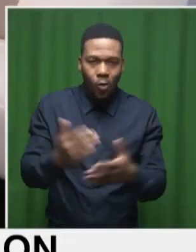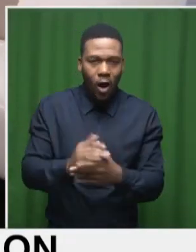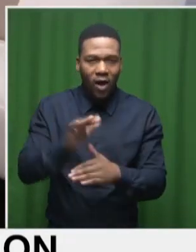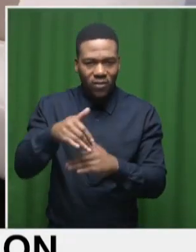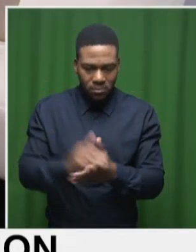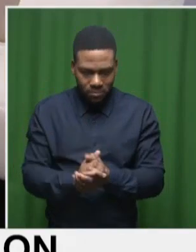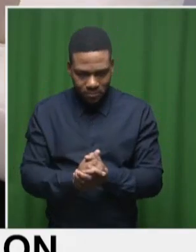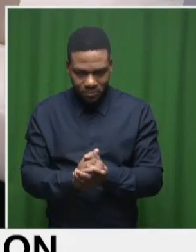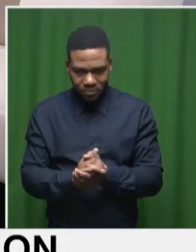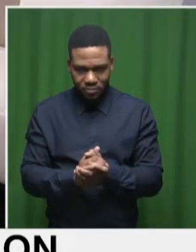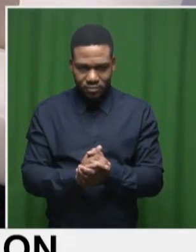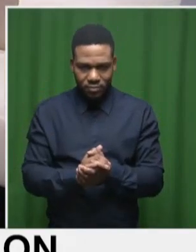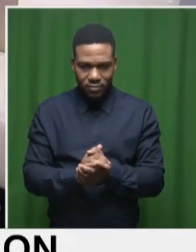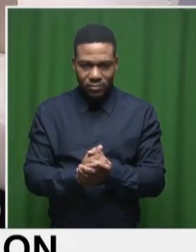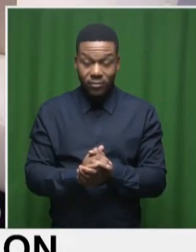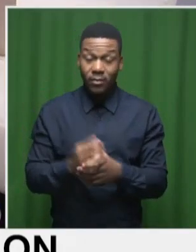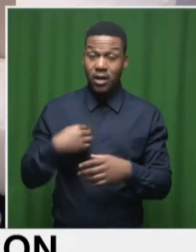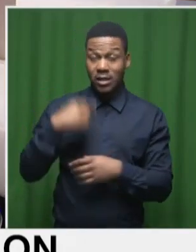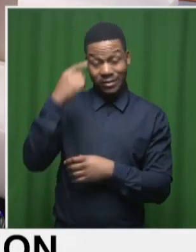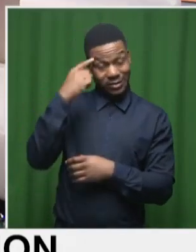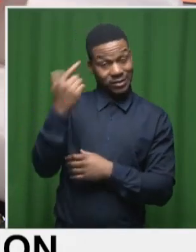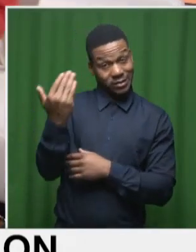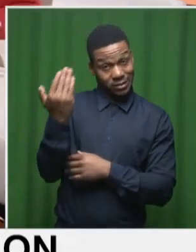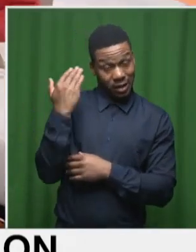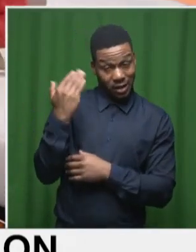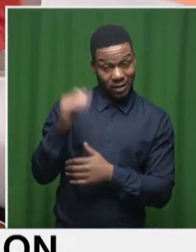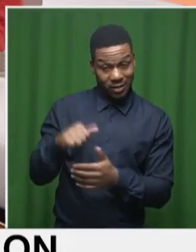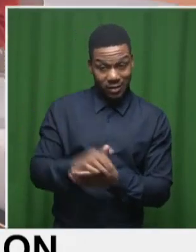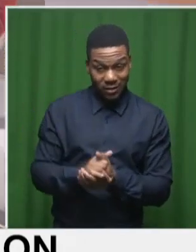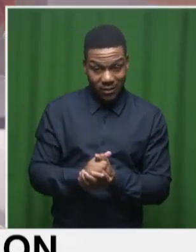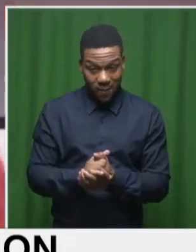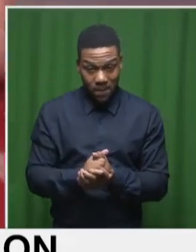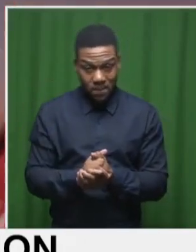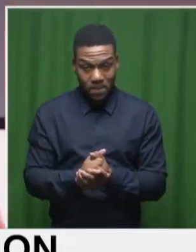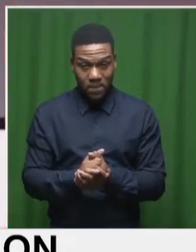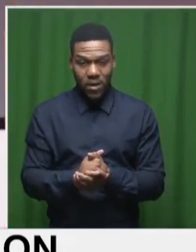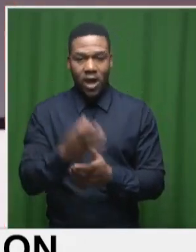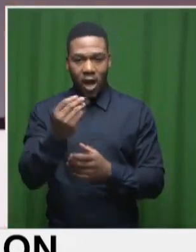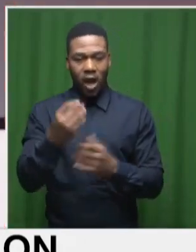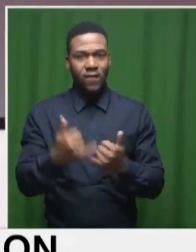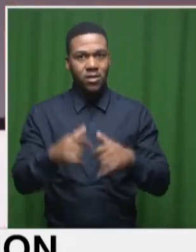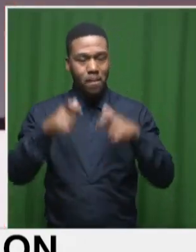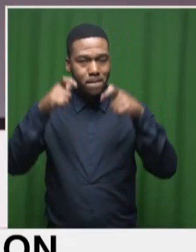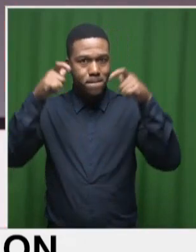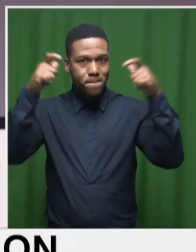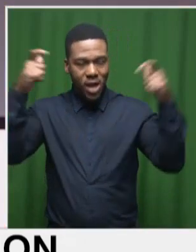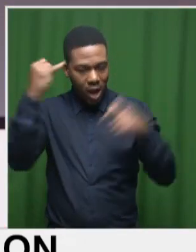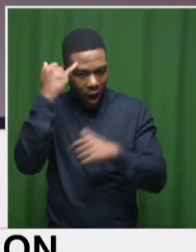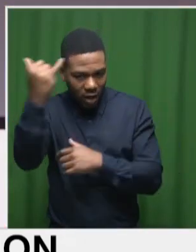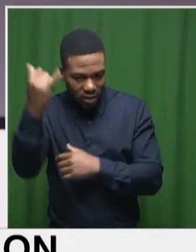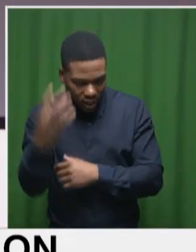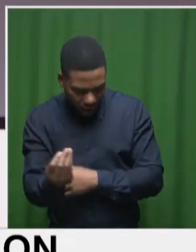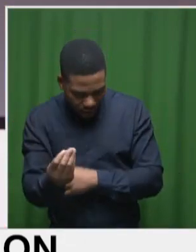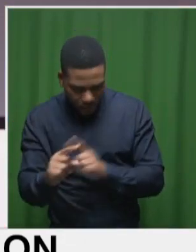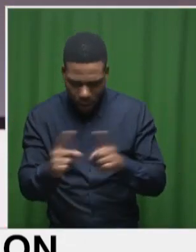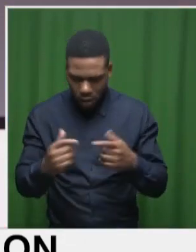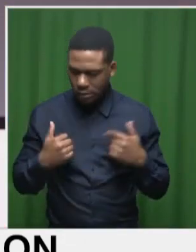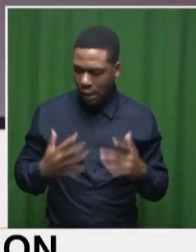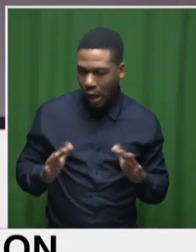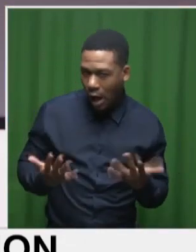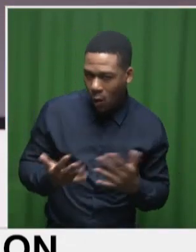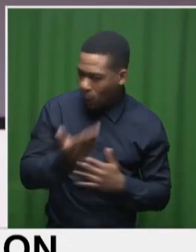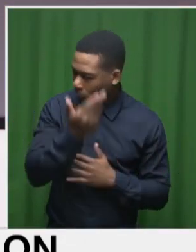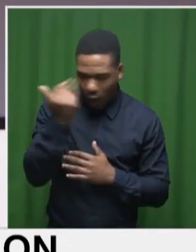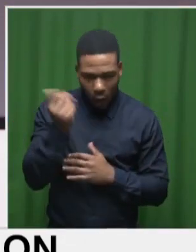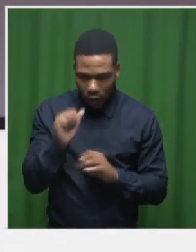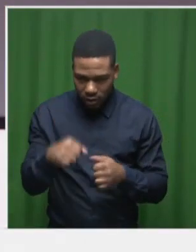I think then it was, because usually you have this grand idea, but you always know where to start. Right. So my thing was I